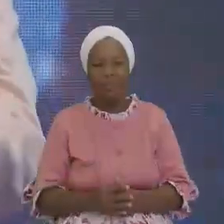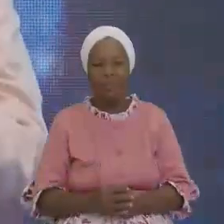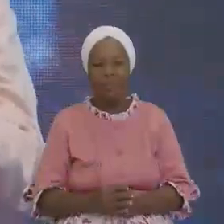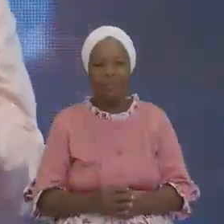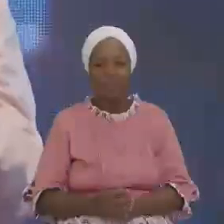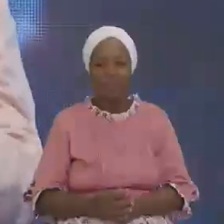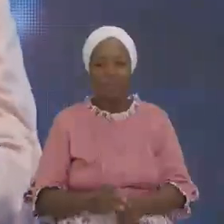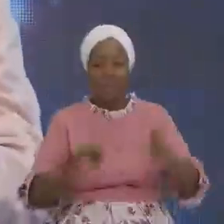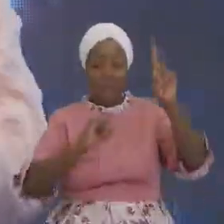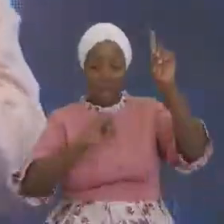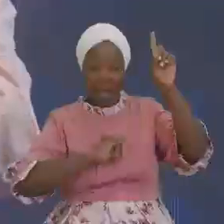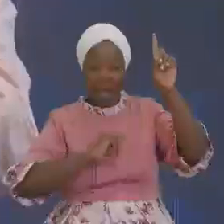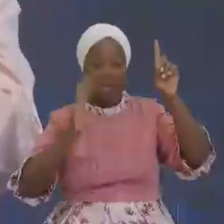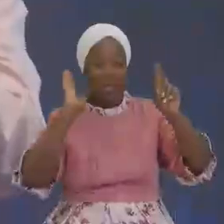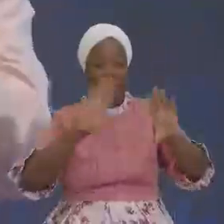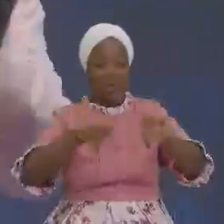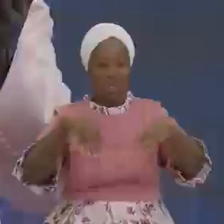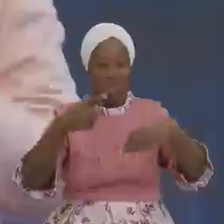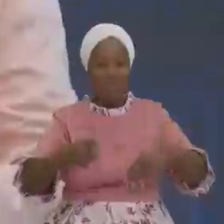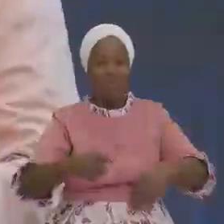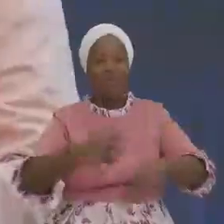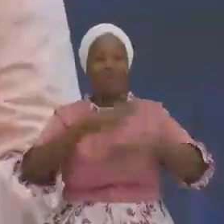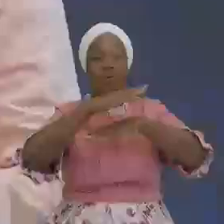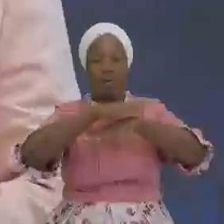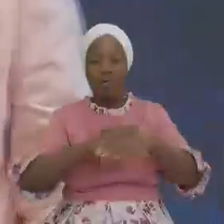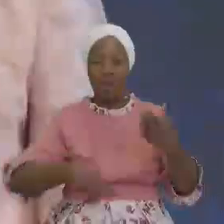I will give you restoration.